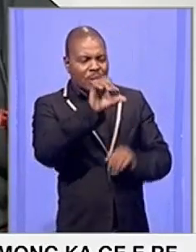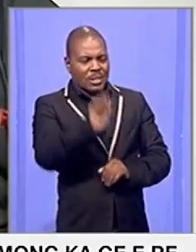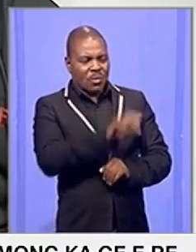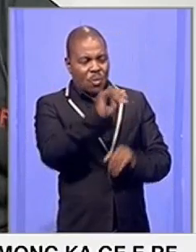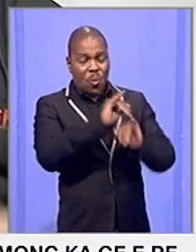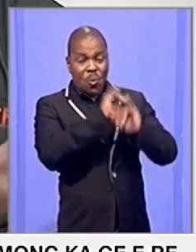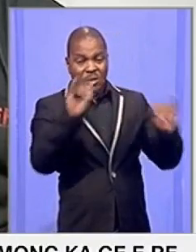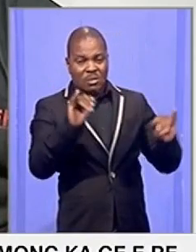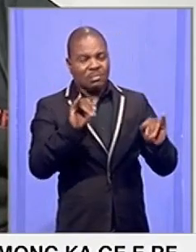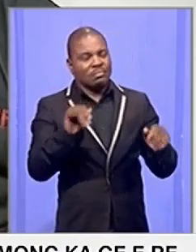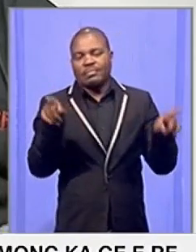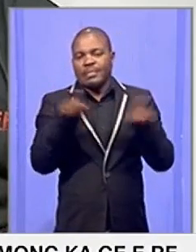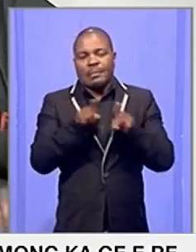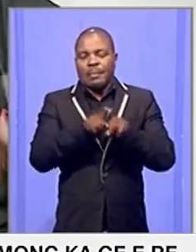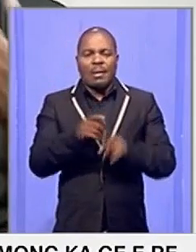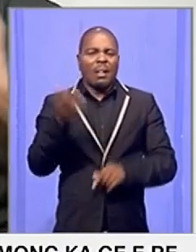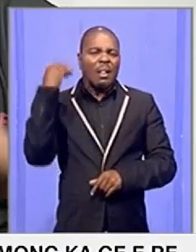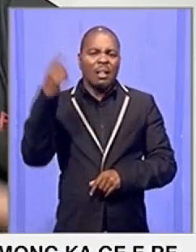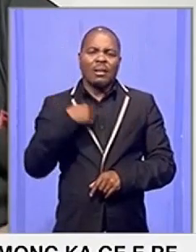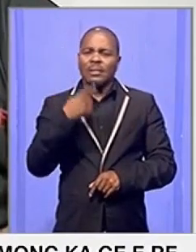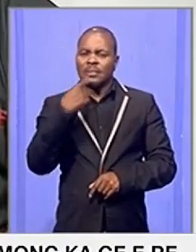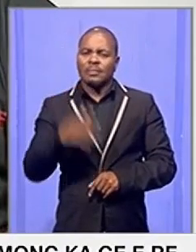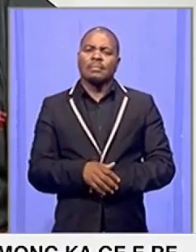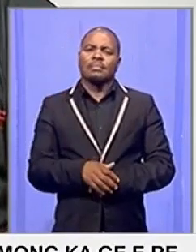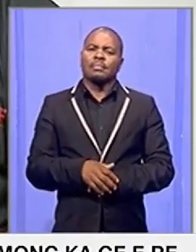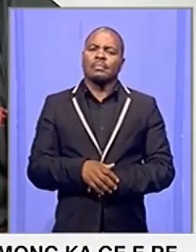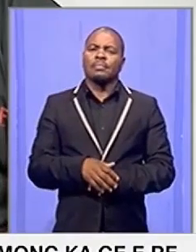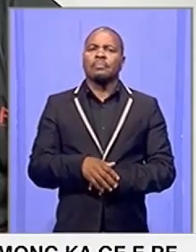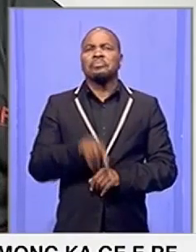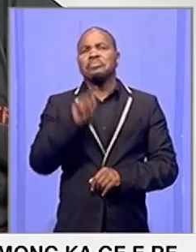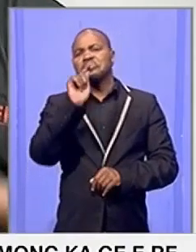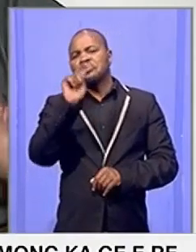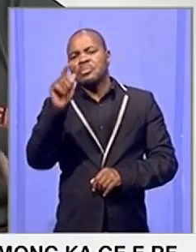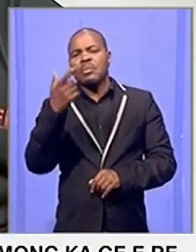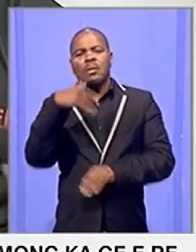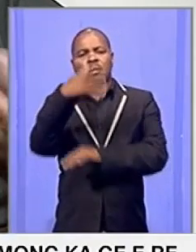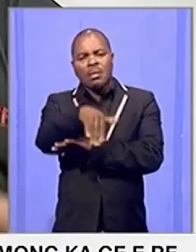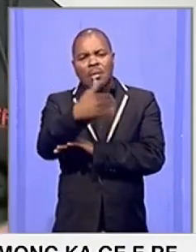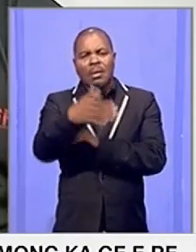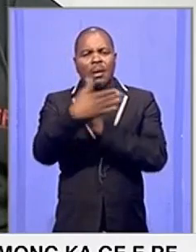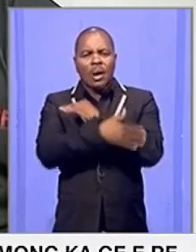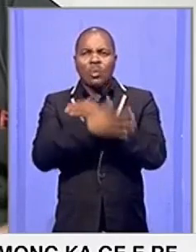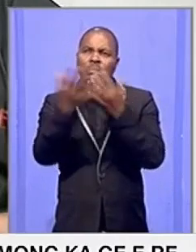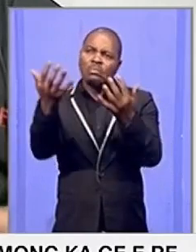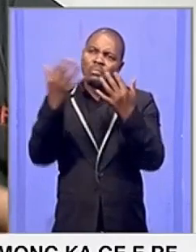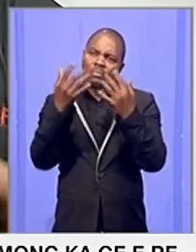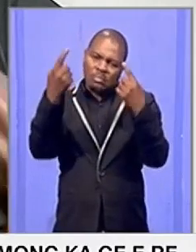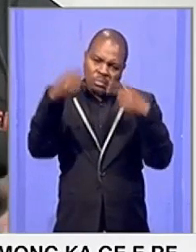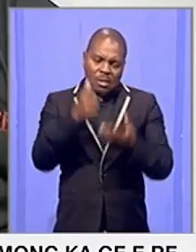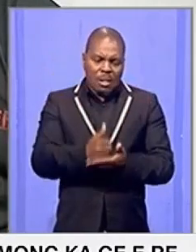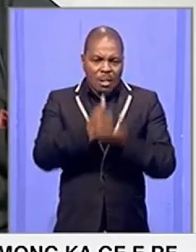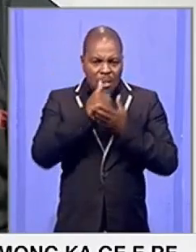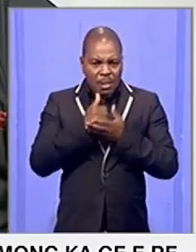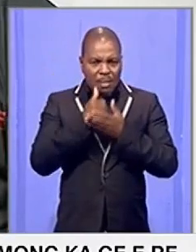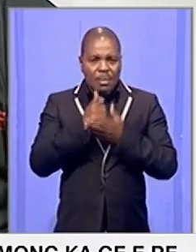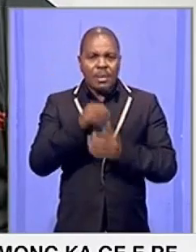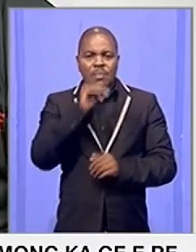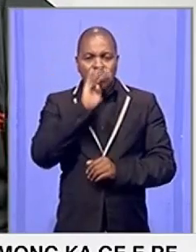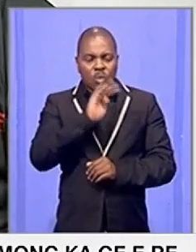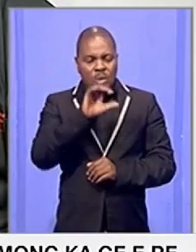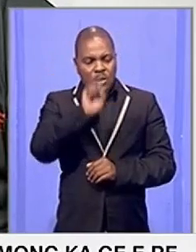west. Ba tshwana le banne ba reng re bobitša dina tša ka ntle gore di tle di re thuše ka go diekgwebo le